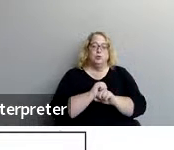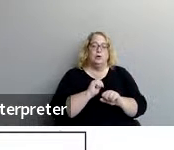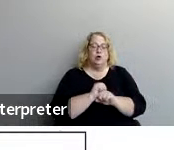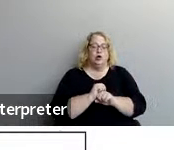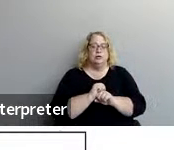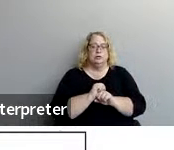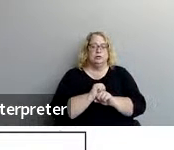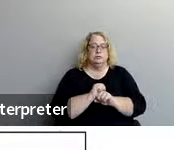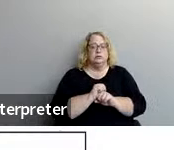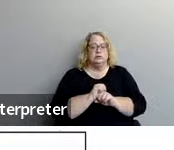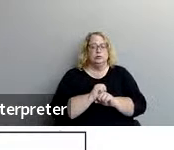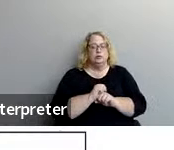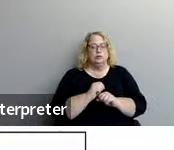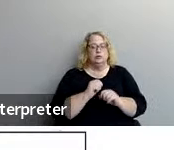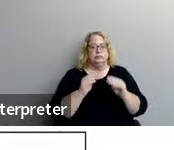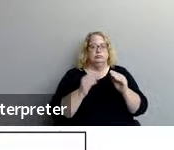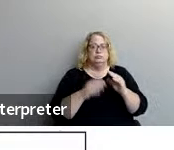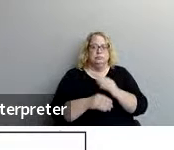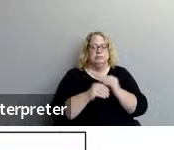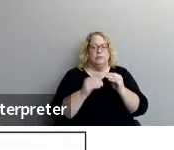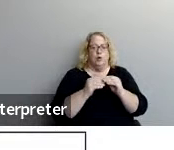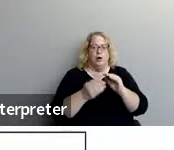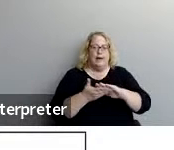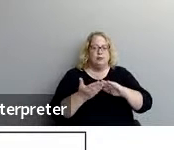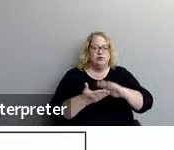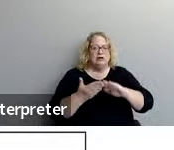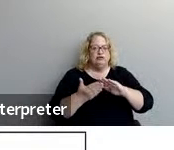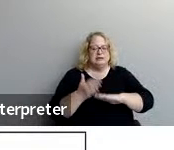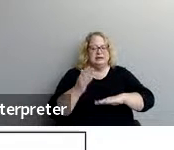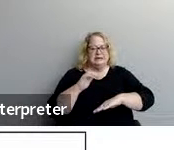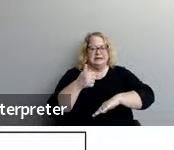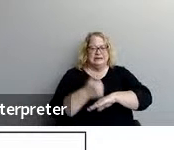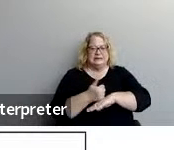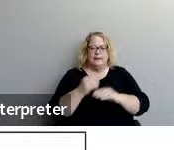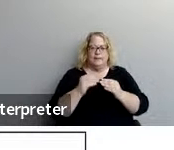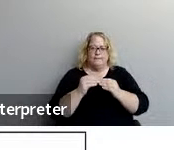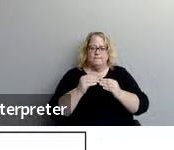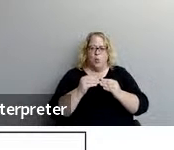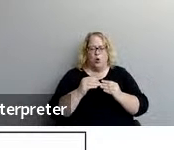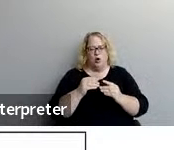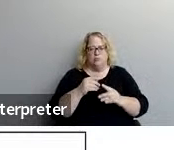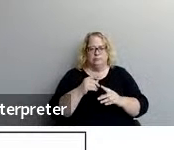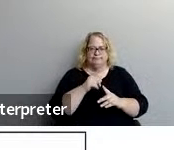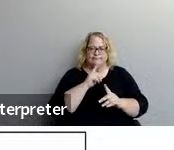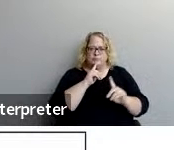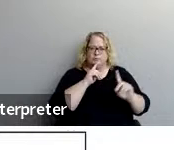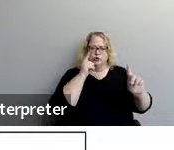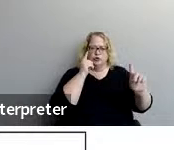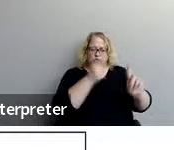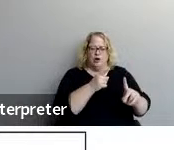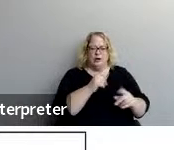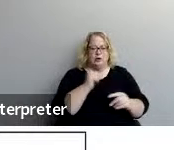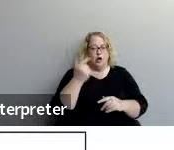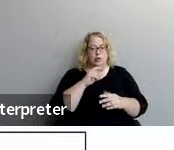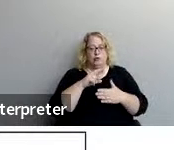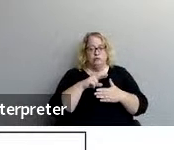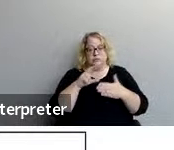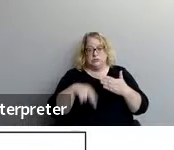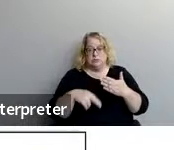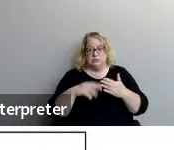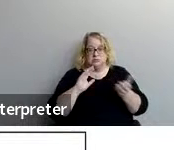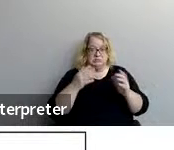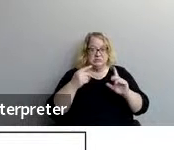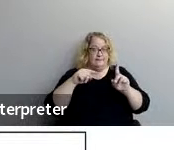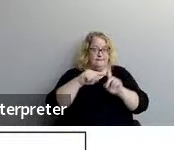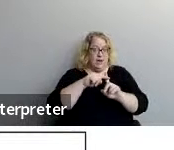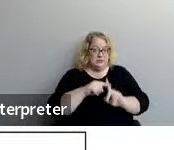further operationalize their indicators this year and set some more concrete targets, and the results all look very positive.